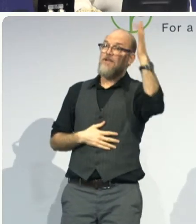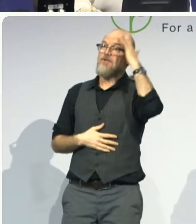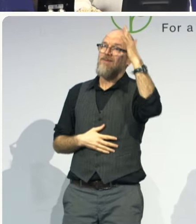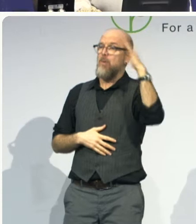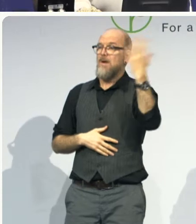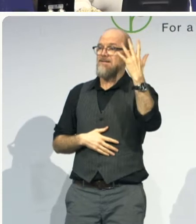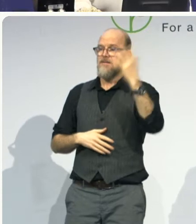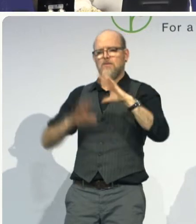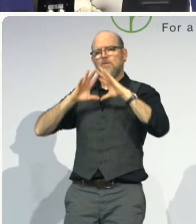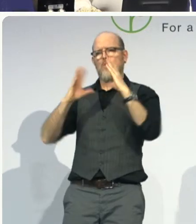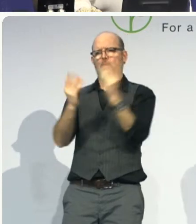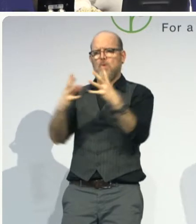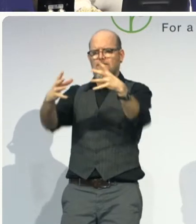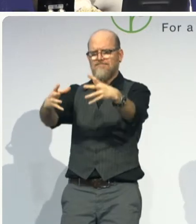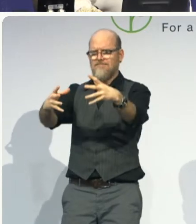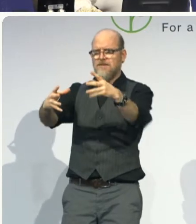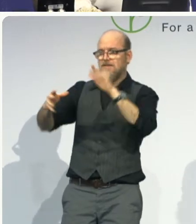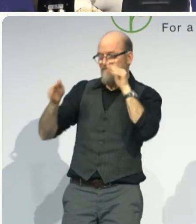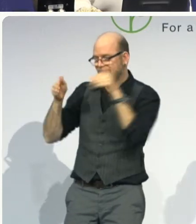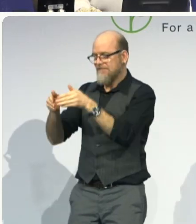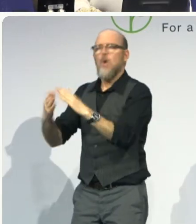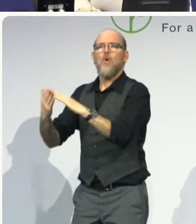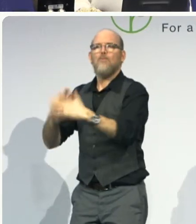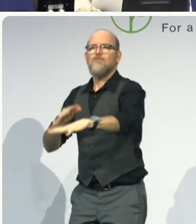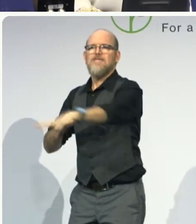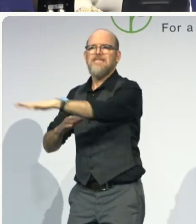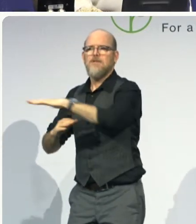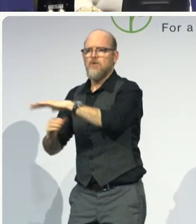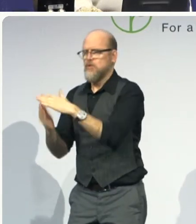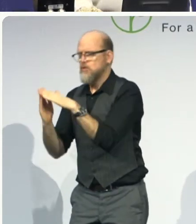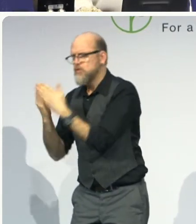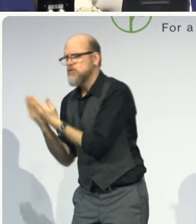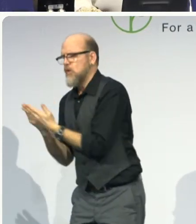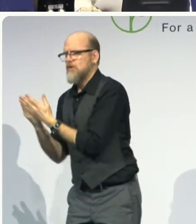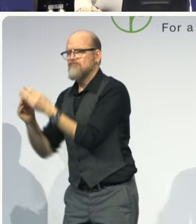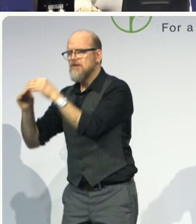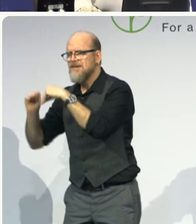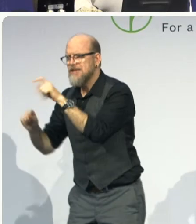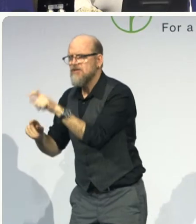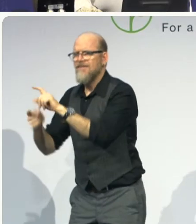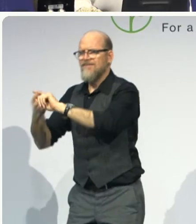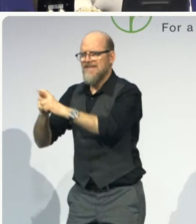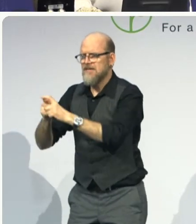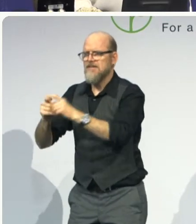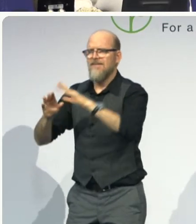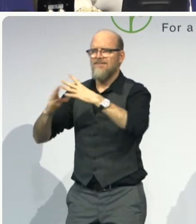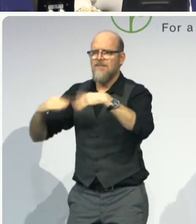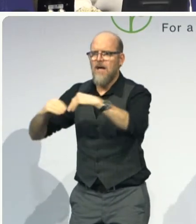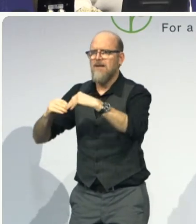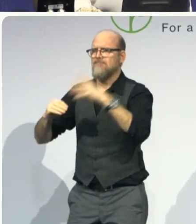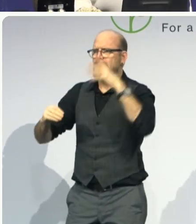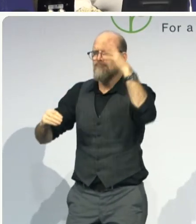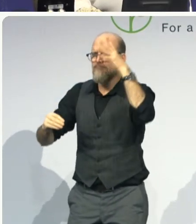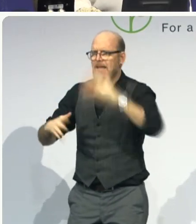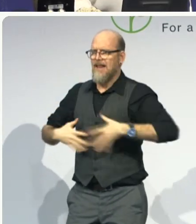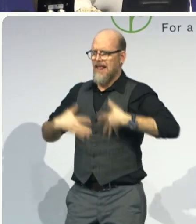with disabilities, their teachers, their classmates, and their parents, offering complementary healthcare and economic empowerment